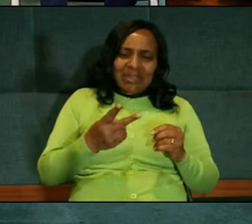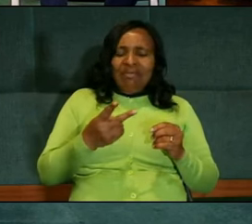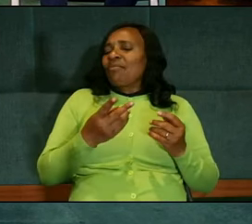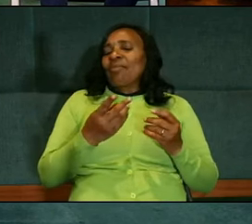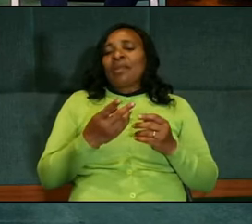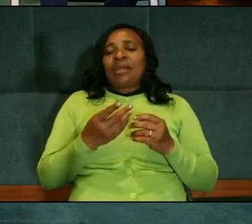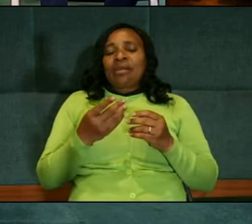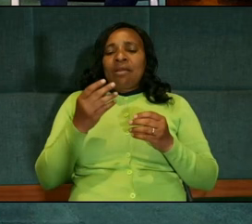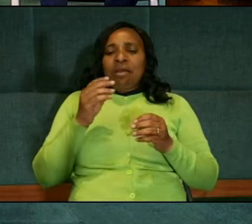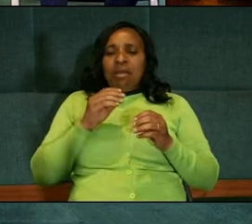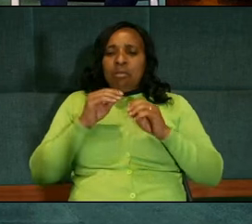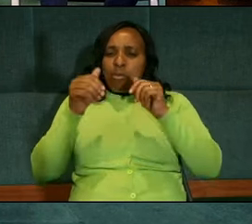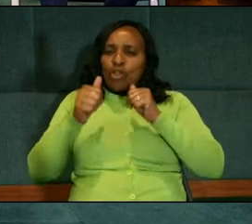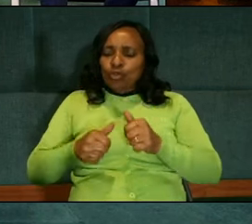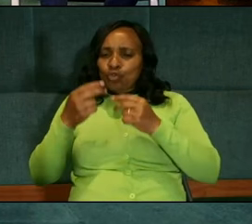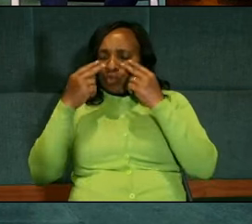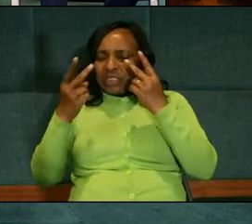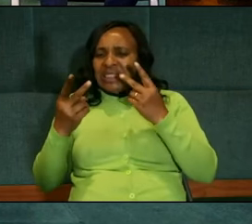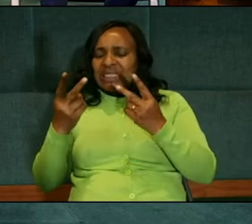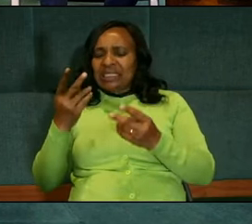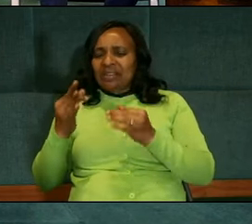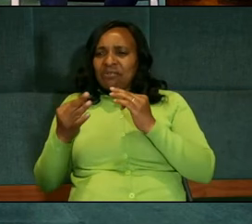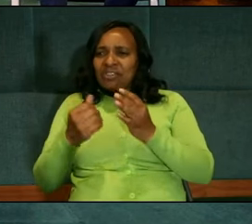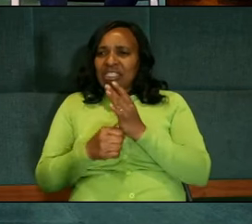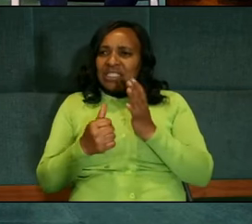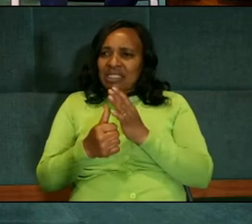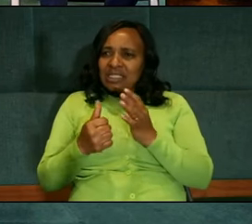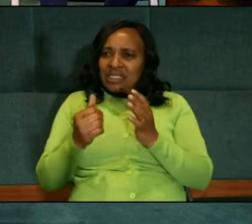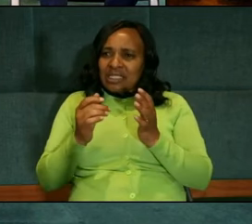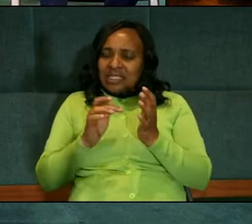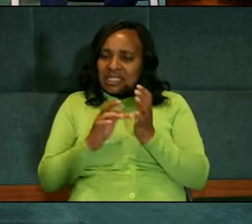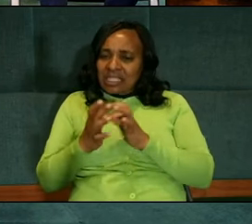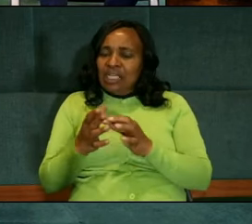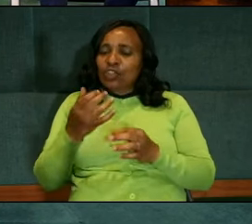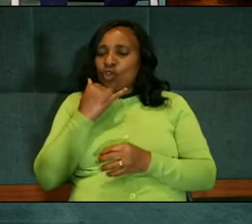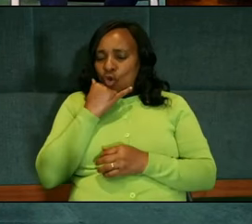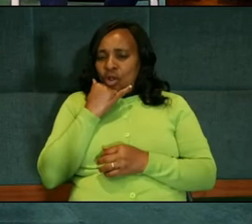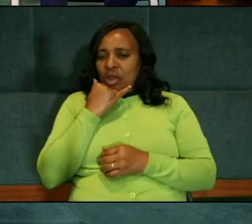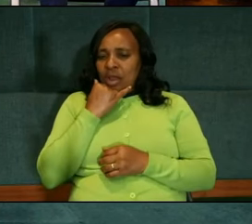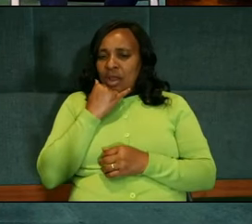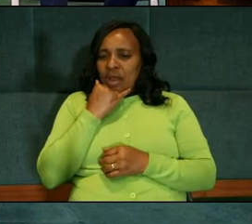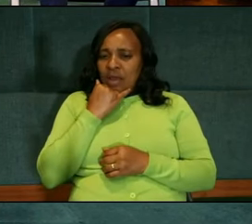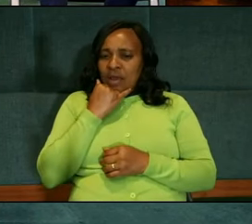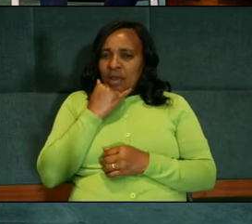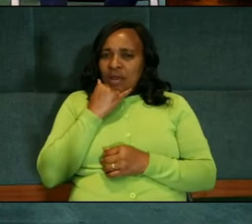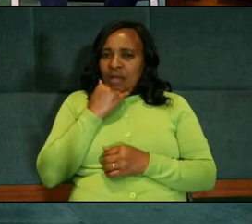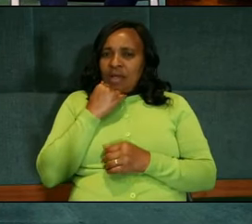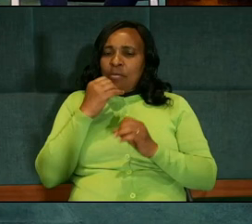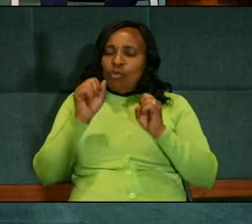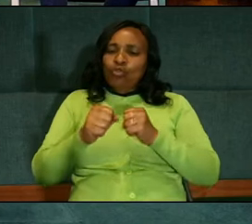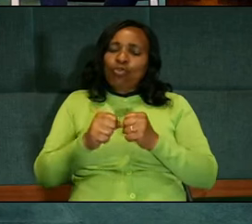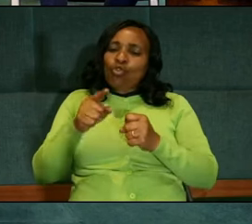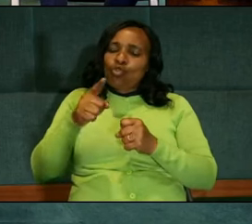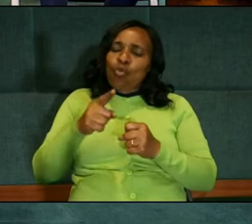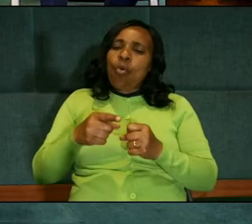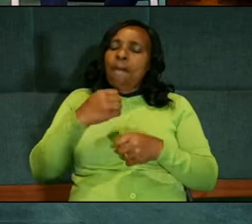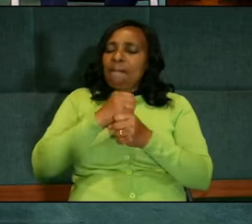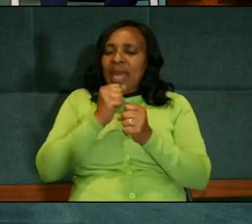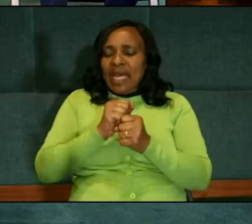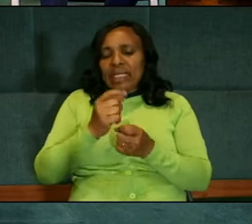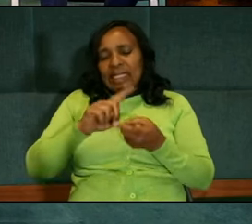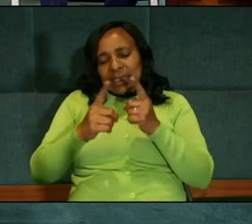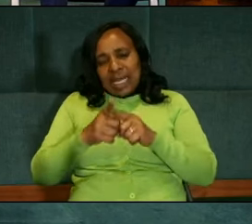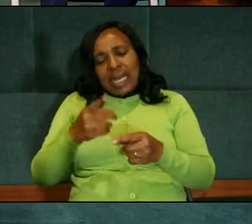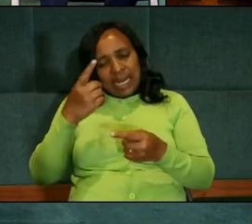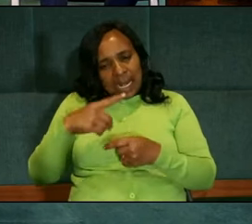it made the Pharisees hate him. Because they were the ones who were supposed to be the standard. They were supposed to set the standard on morality.